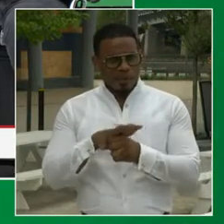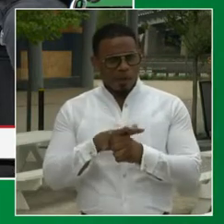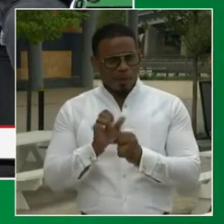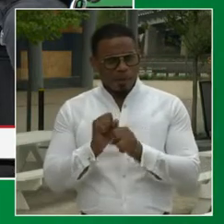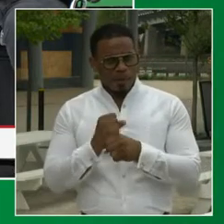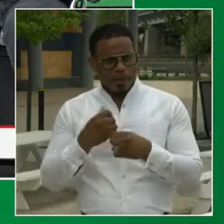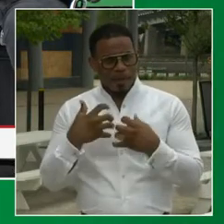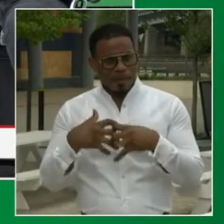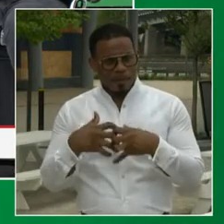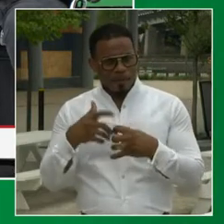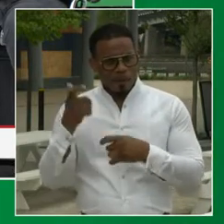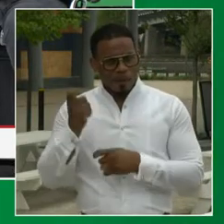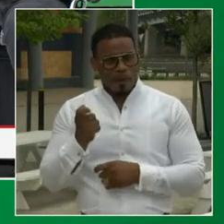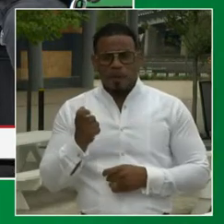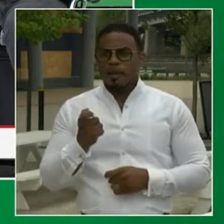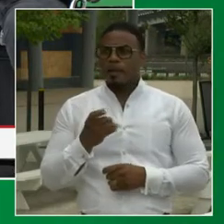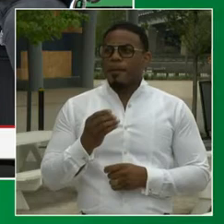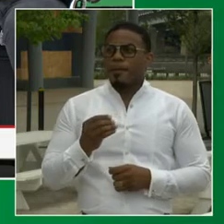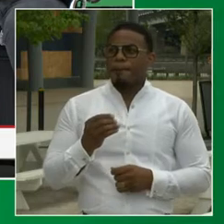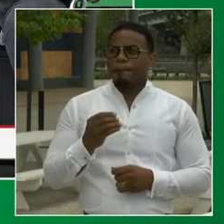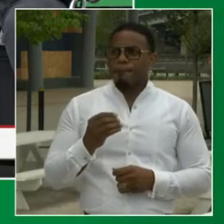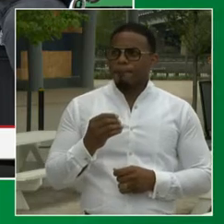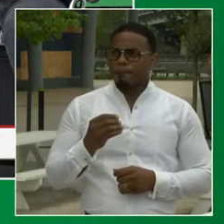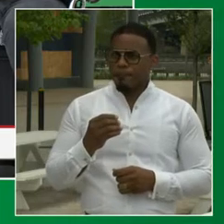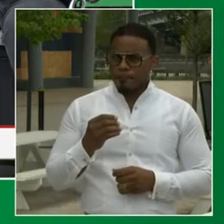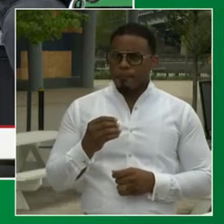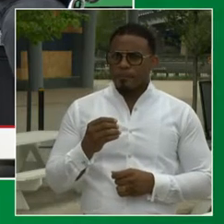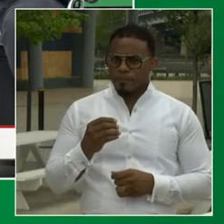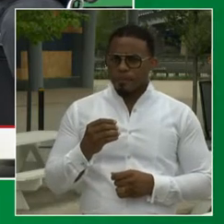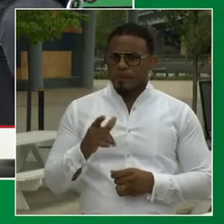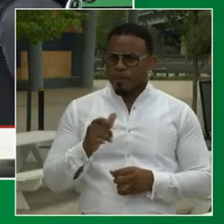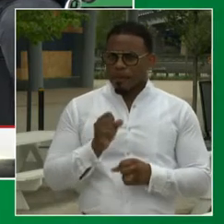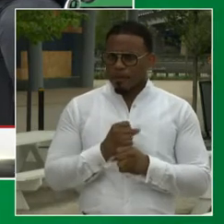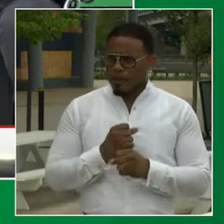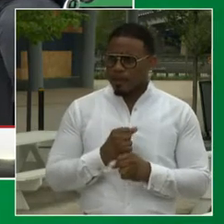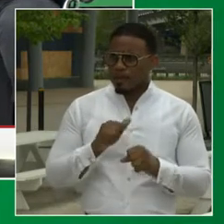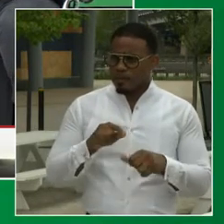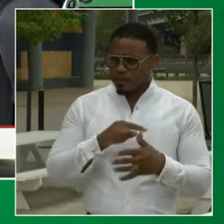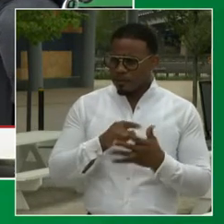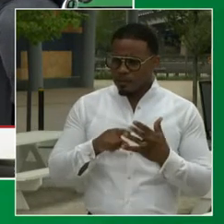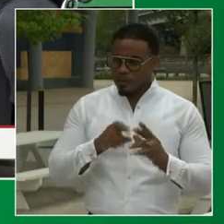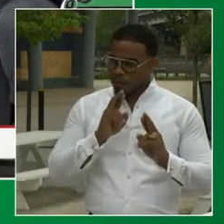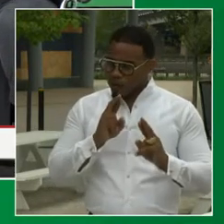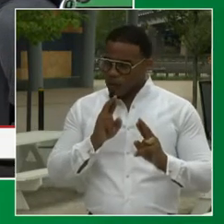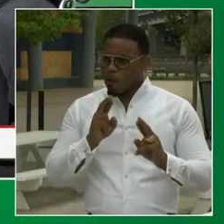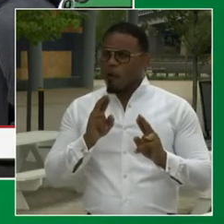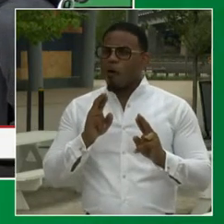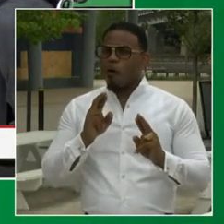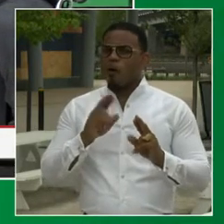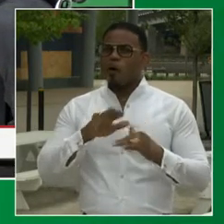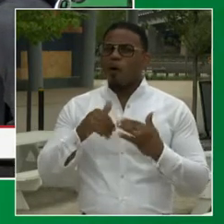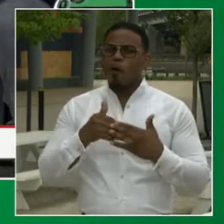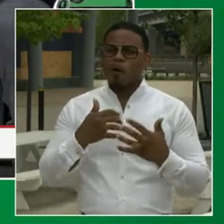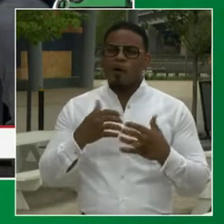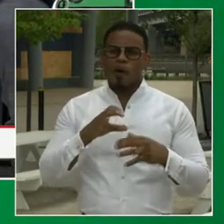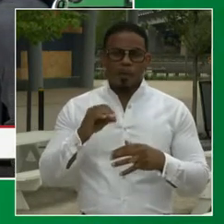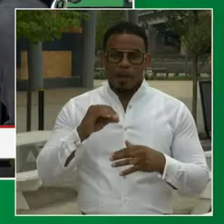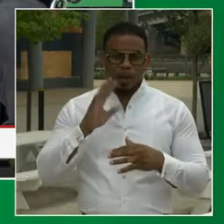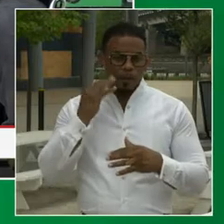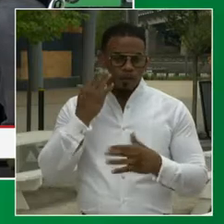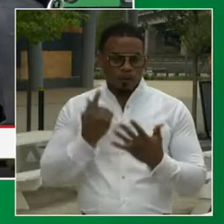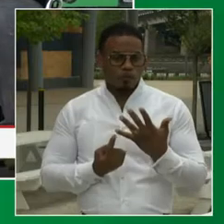Made Manufacturing Grant. And you have a unique business perspective, Yes. cultural connection, and journey